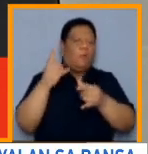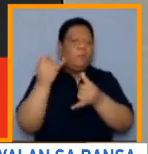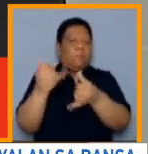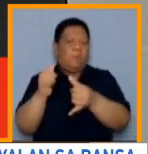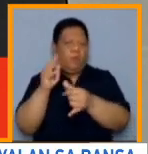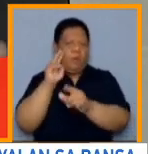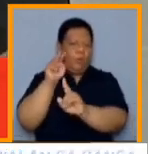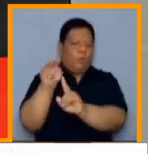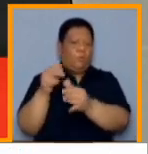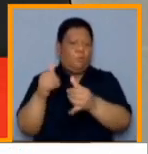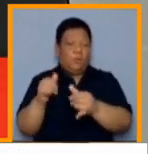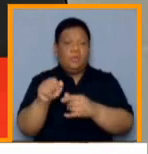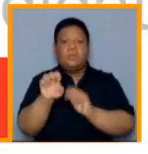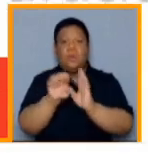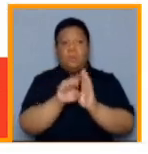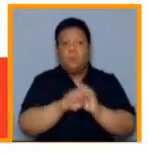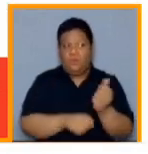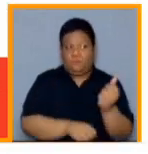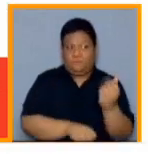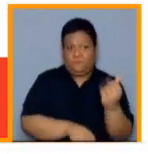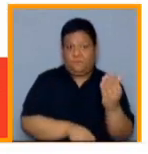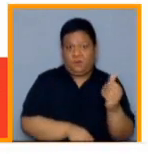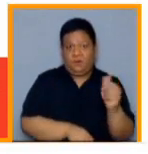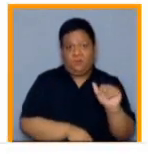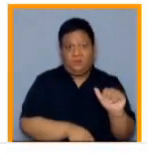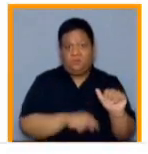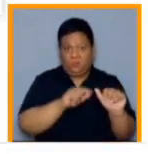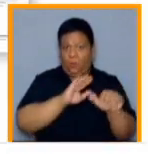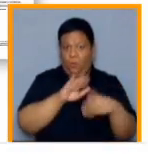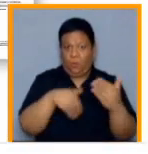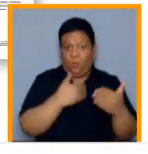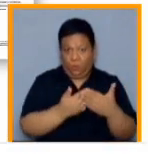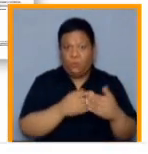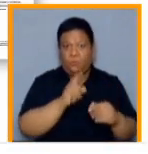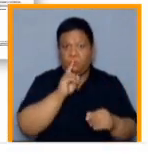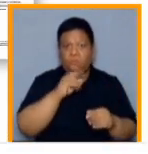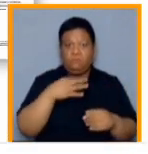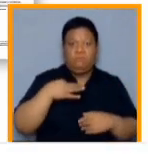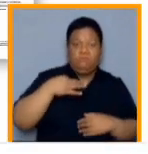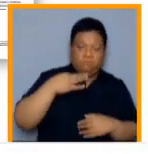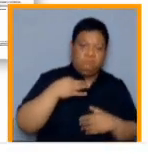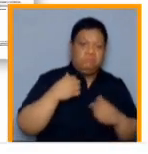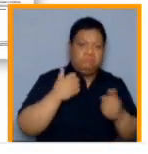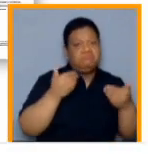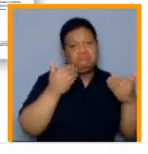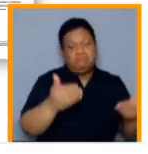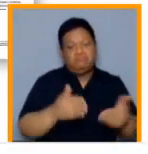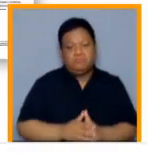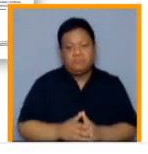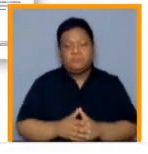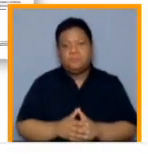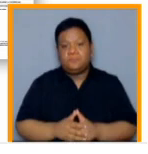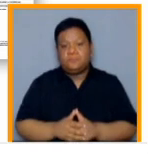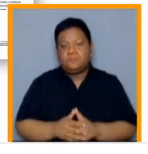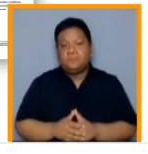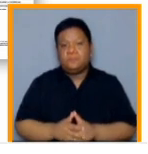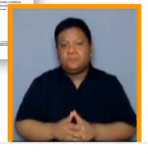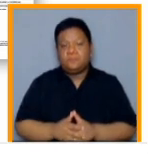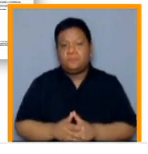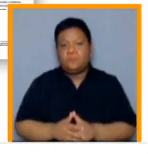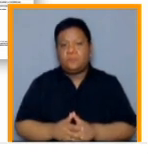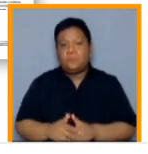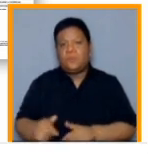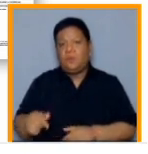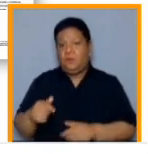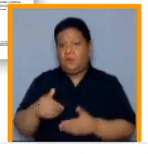ang mag-qualify, wala tayong choice. Sa mga gustong tumakbong senador, 174 ang nag-file ng COC pero 108